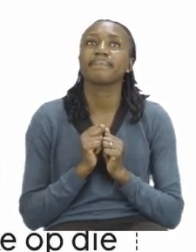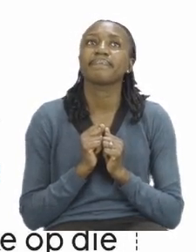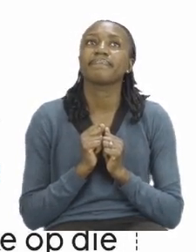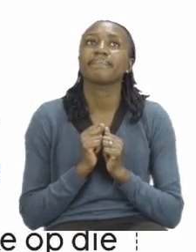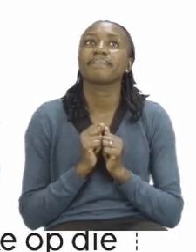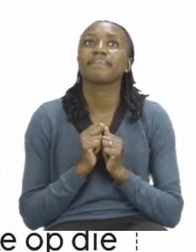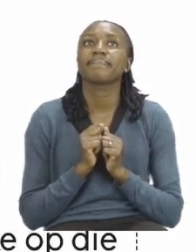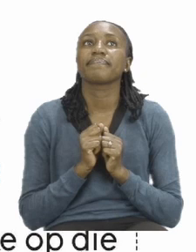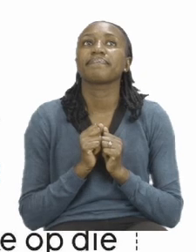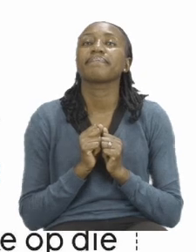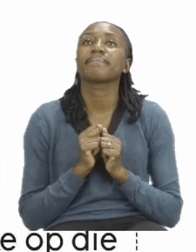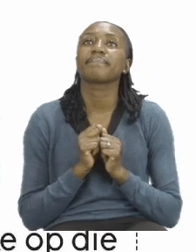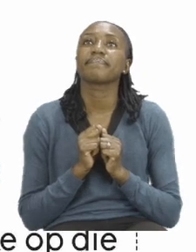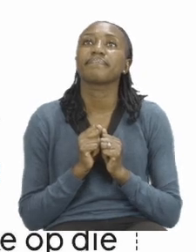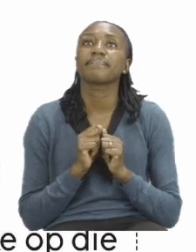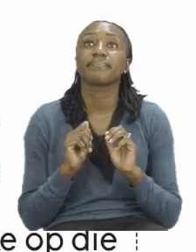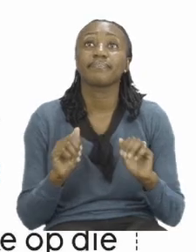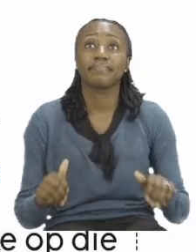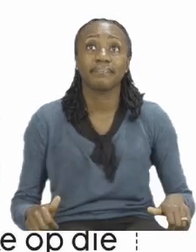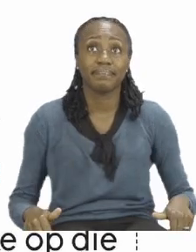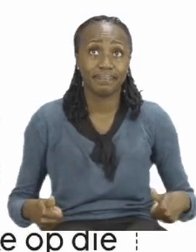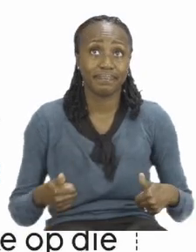Mike's day at the beach.